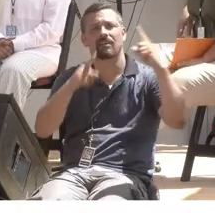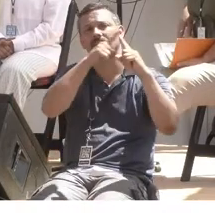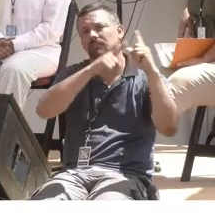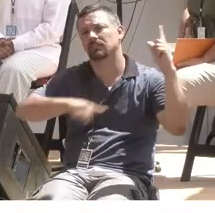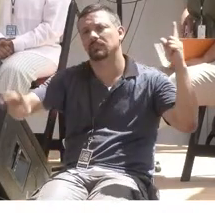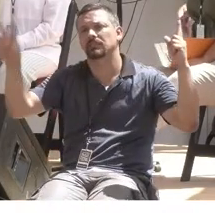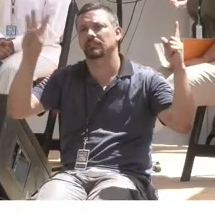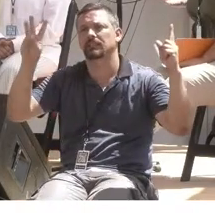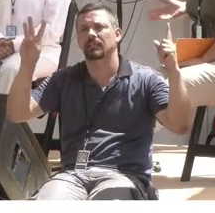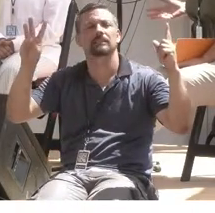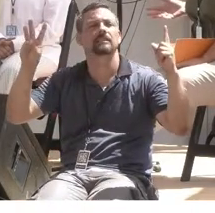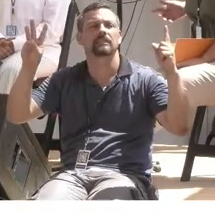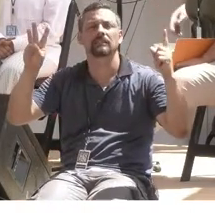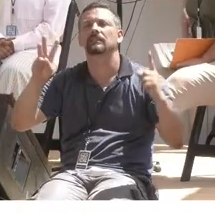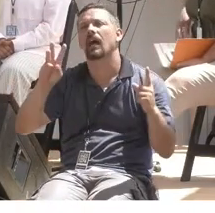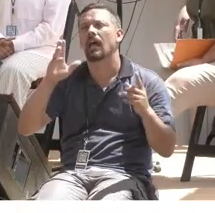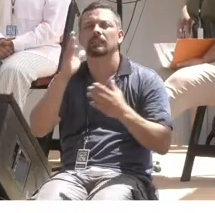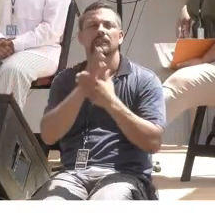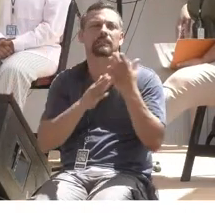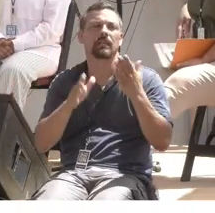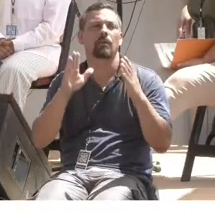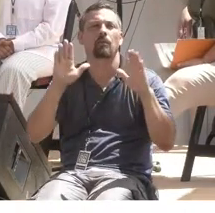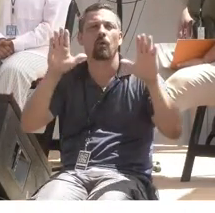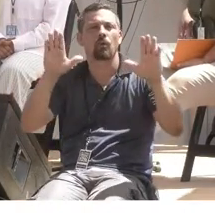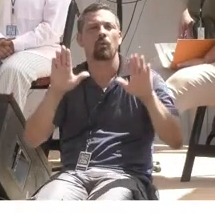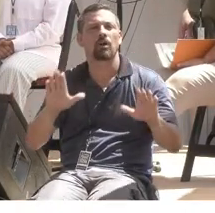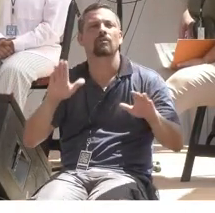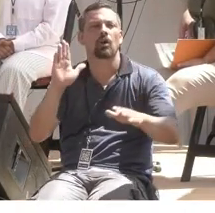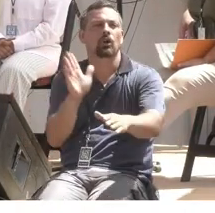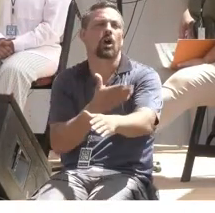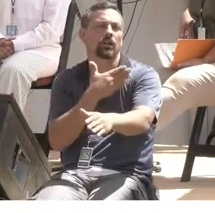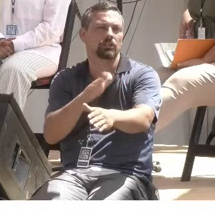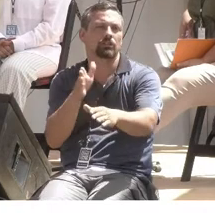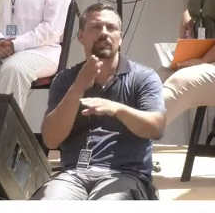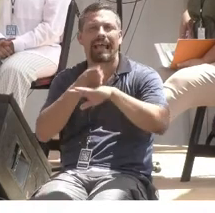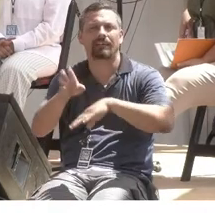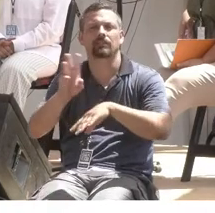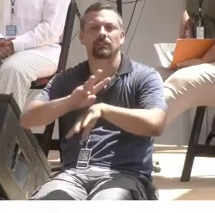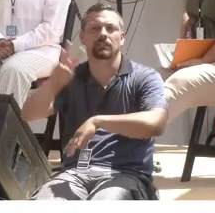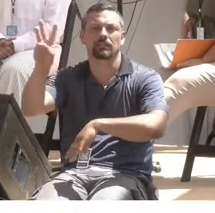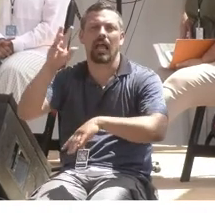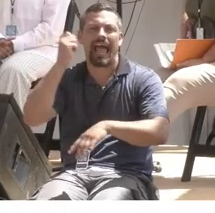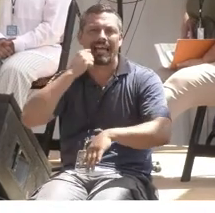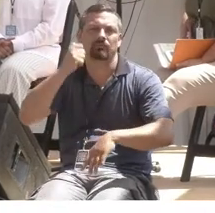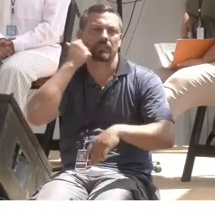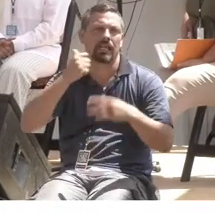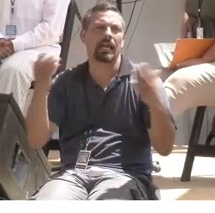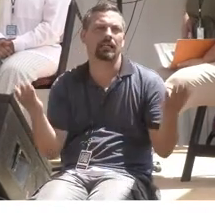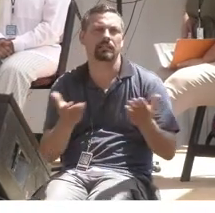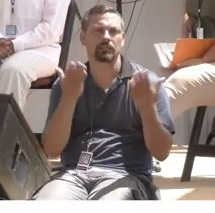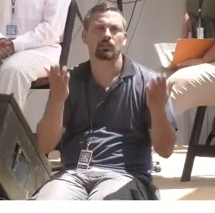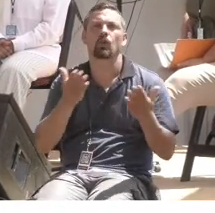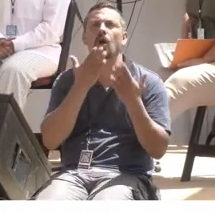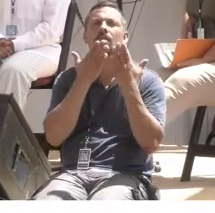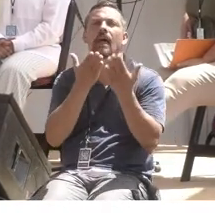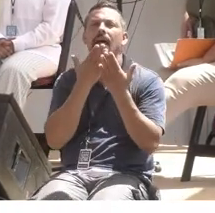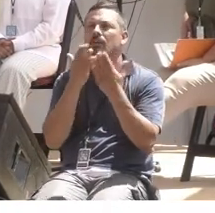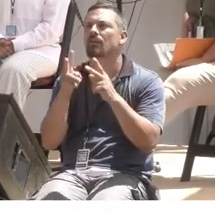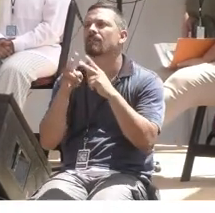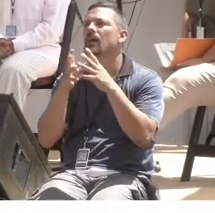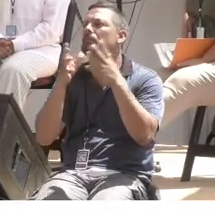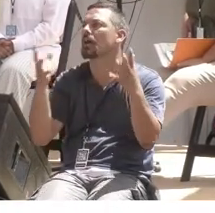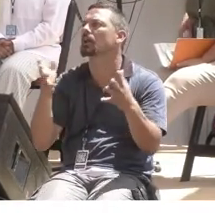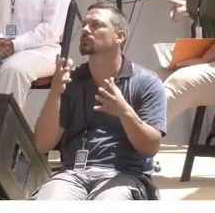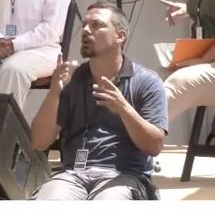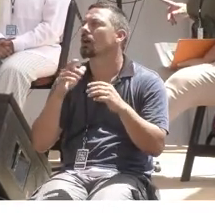6 p.m., and then there's some wonderful concerts after 6 o'clock every day here. So thank you very much. Follow